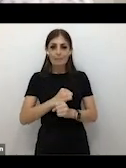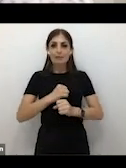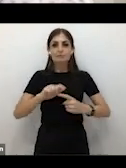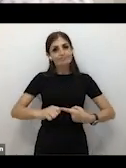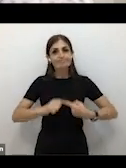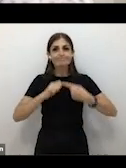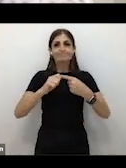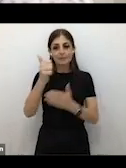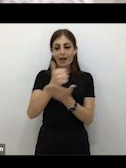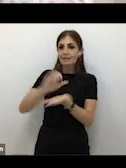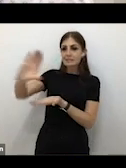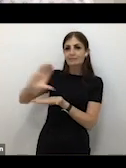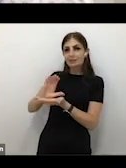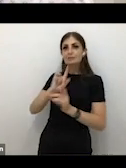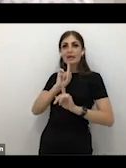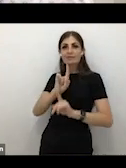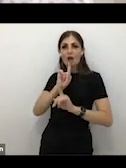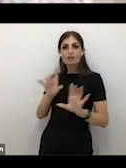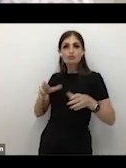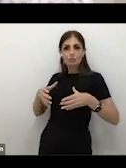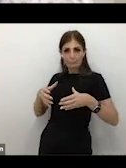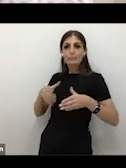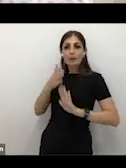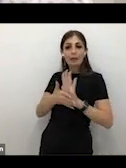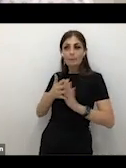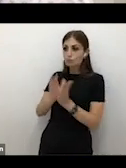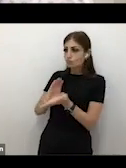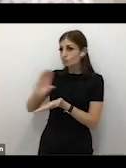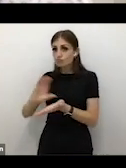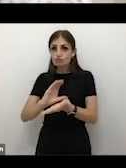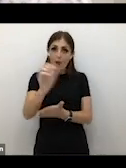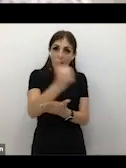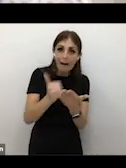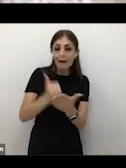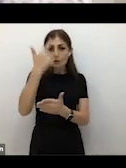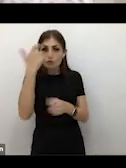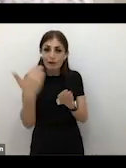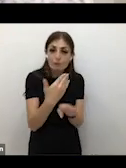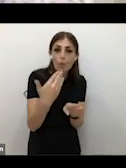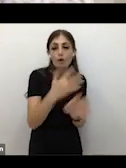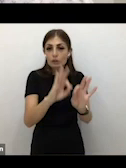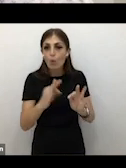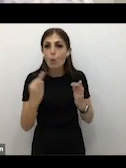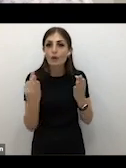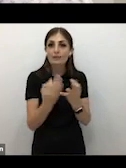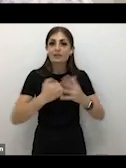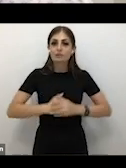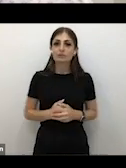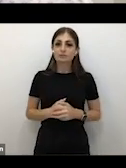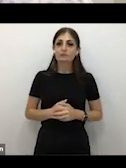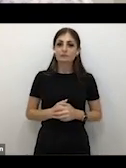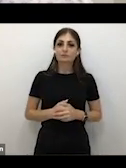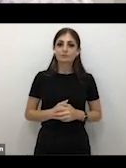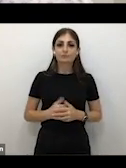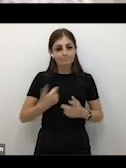principal arts investment and advisory body. And that means we invest in artists, in creative workers, in organisations, and